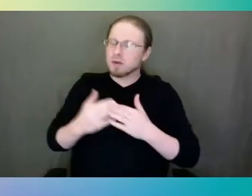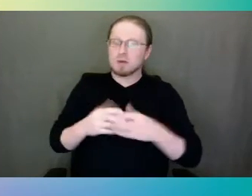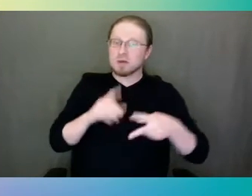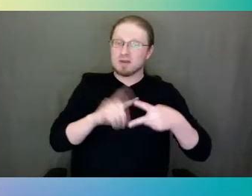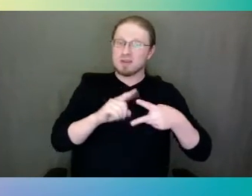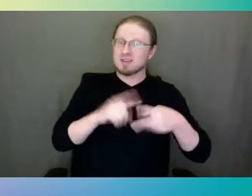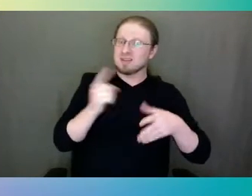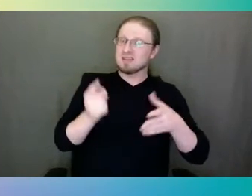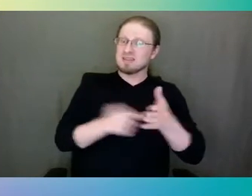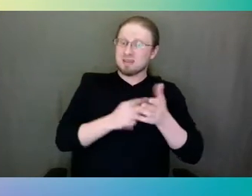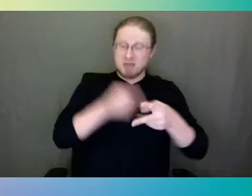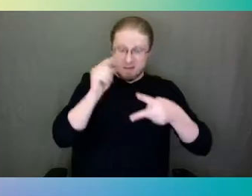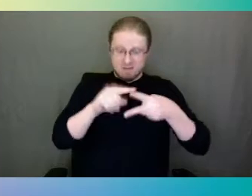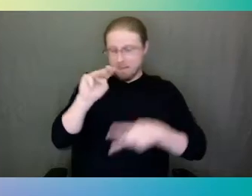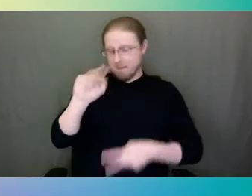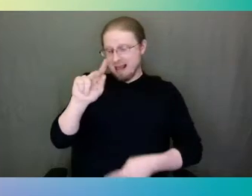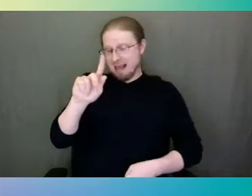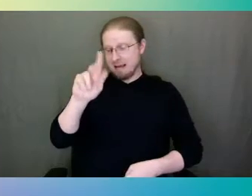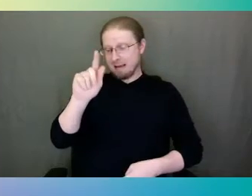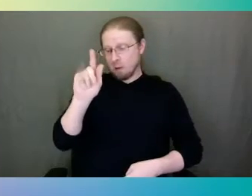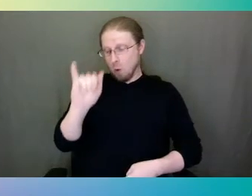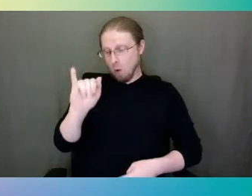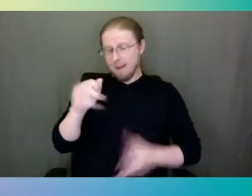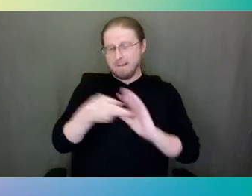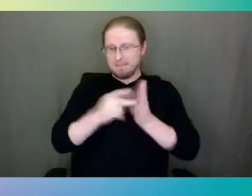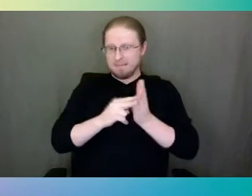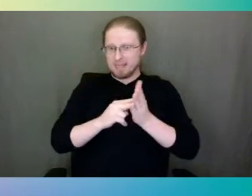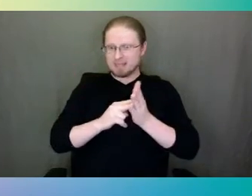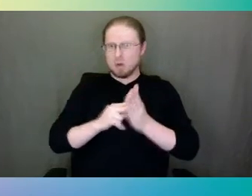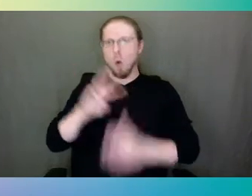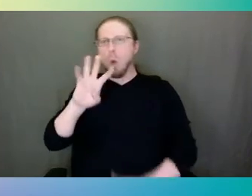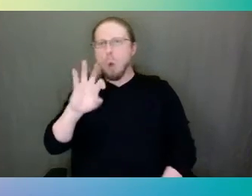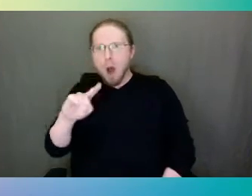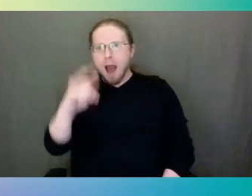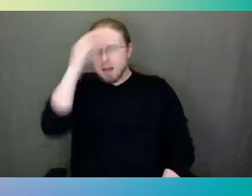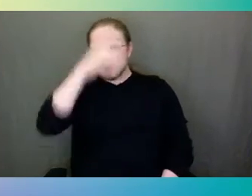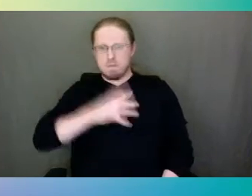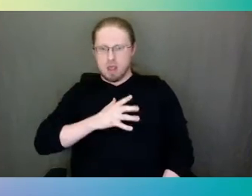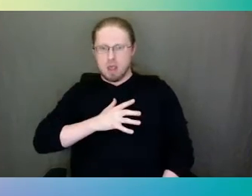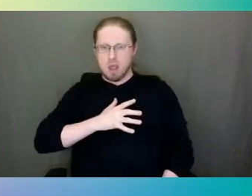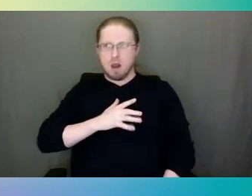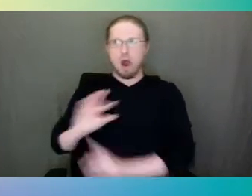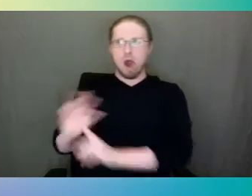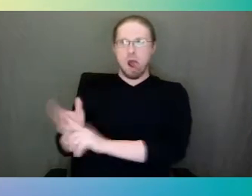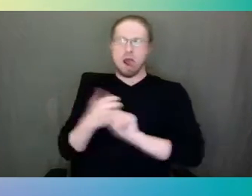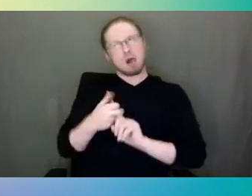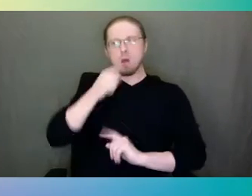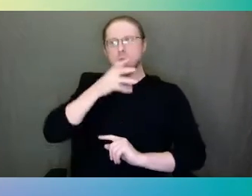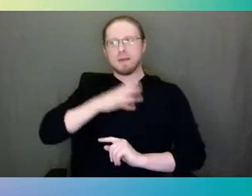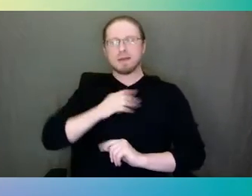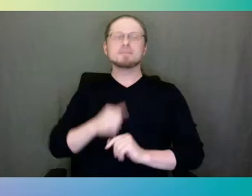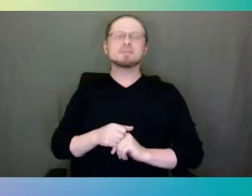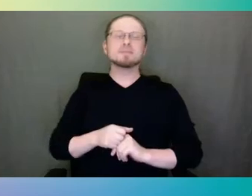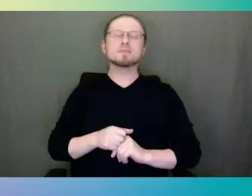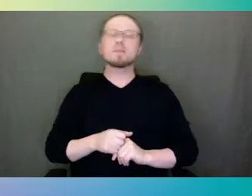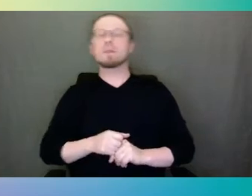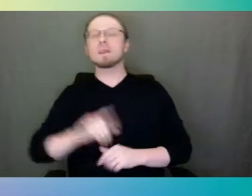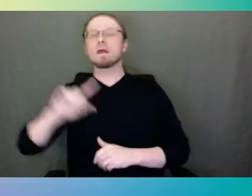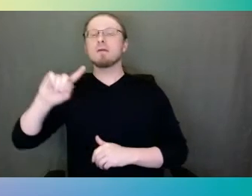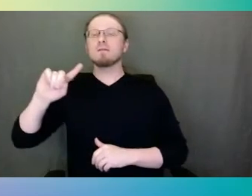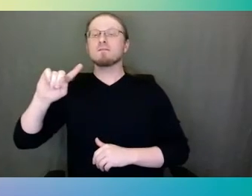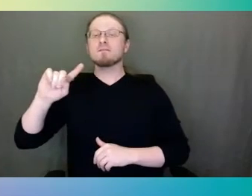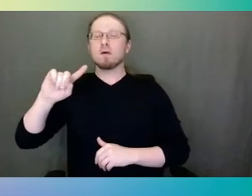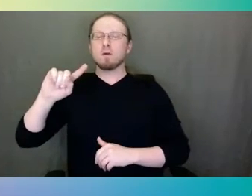man that's actually being portrayed. First century Jewish historian Josephus lived at the time of